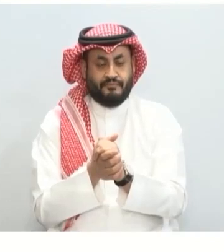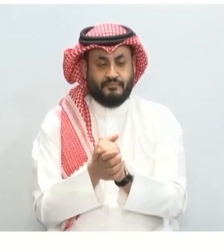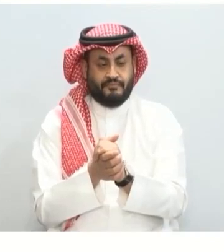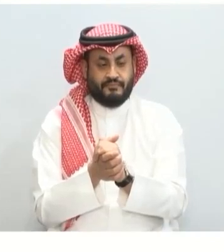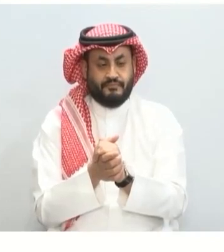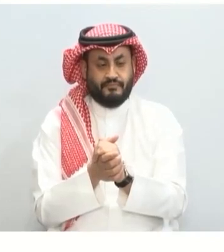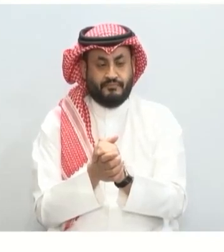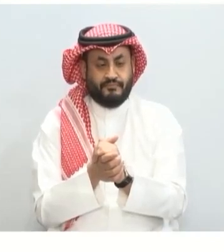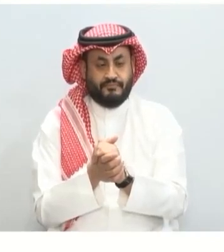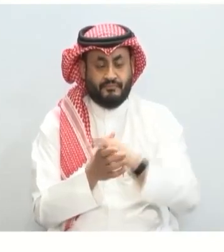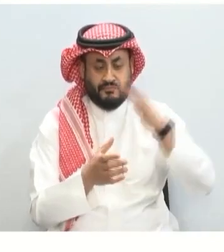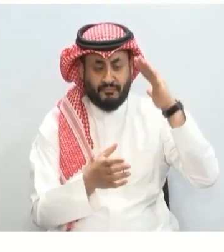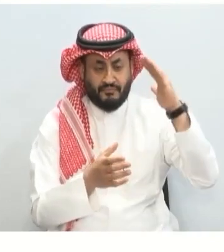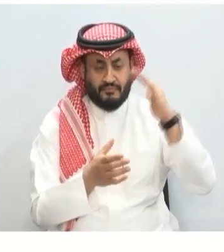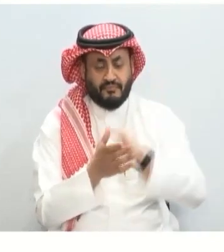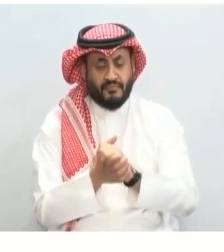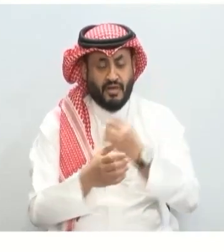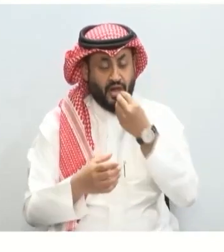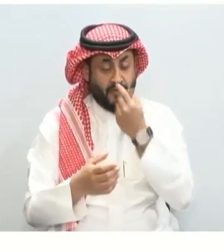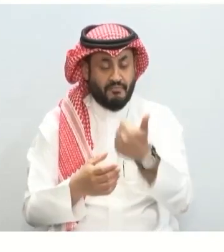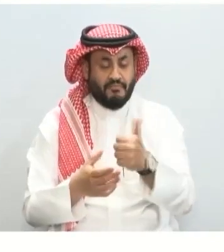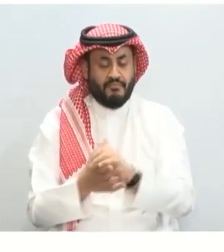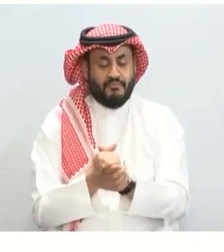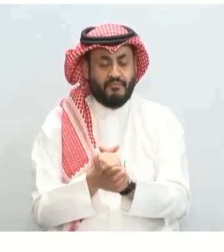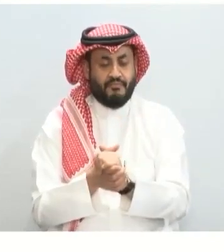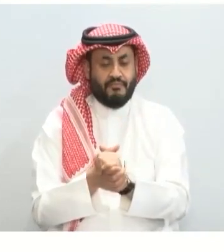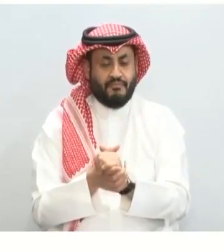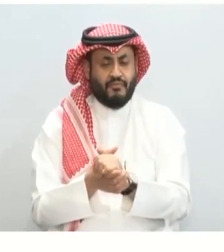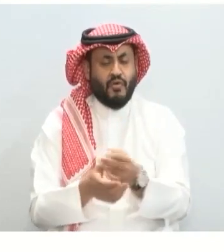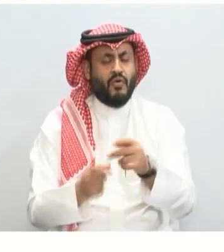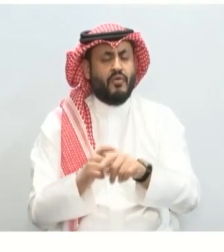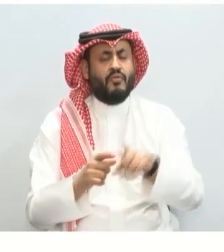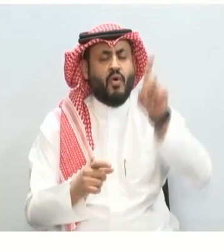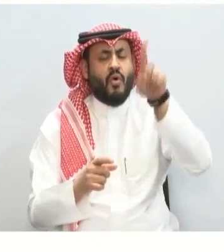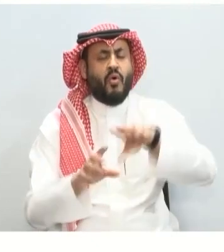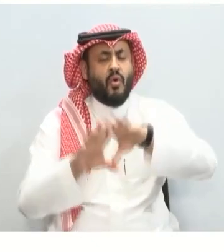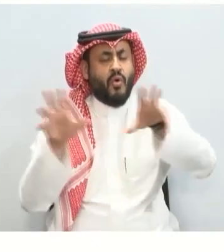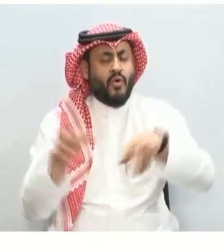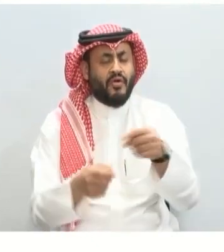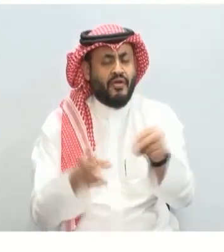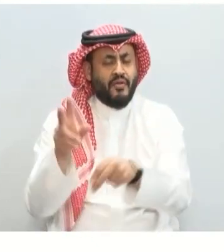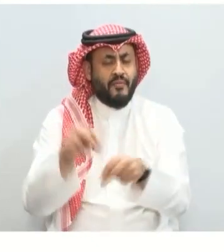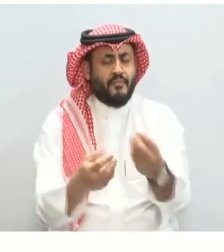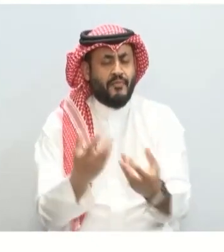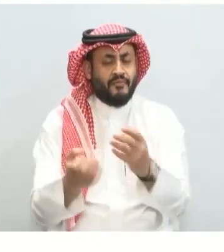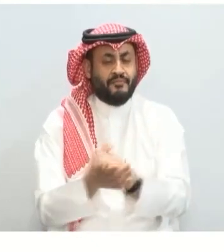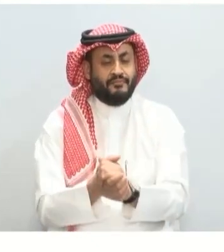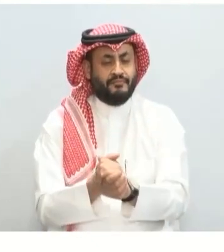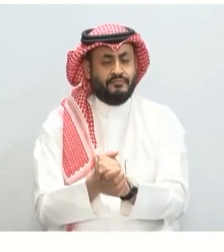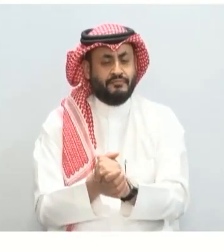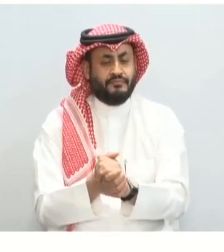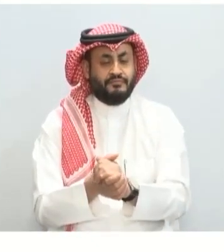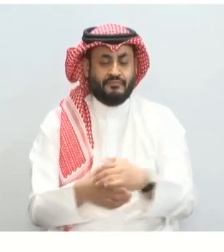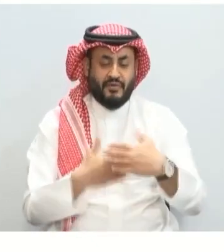Nawal, thank you so much for this wonderful meal. It must have taken all day to make such a phenomenal spread. Fadwa,